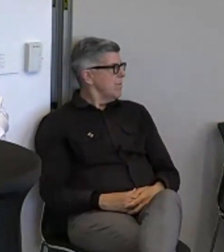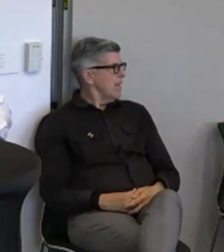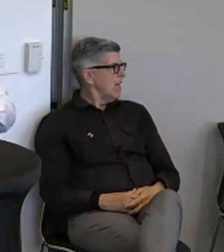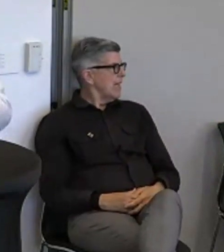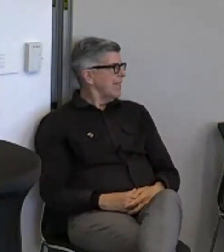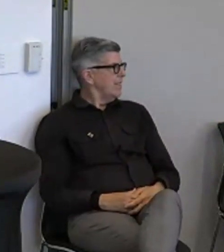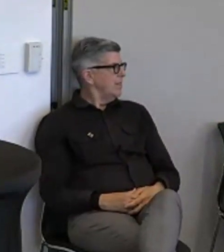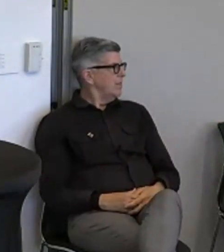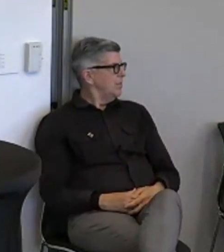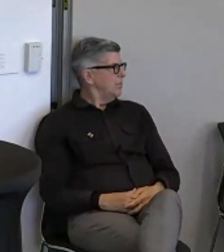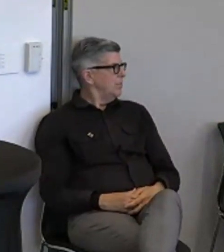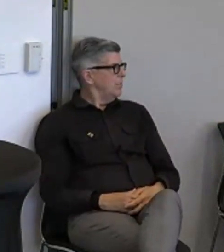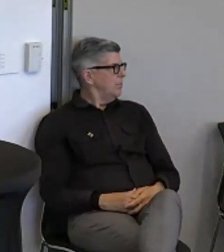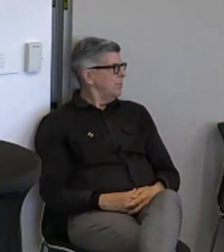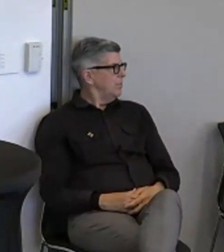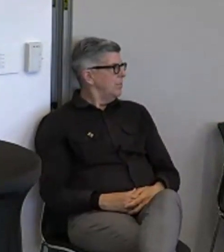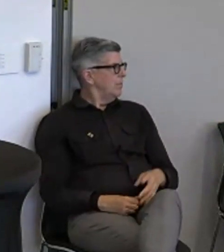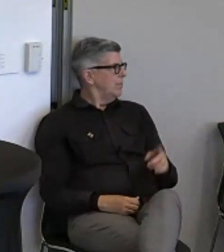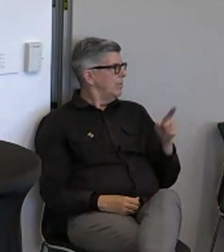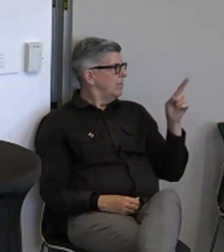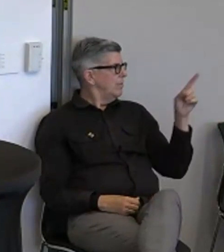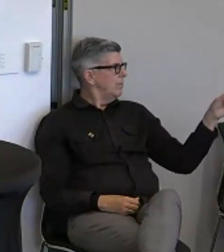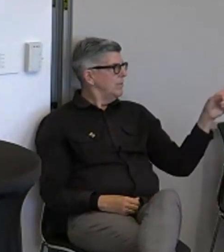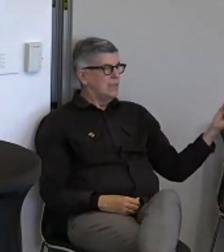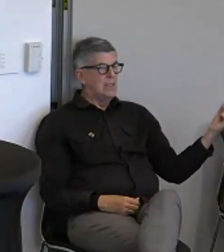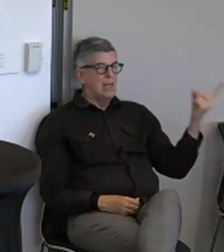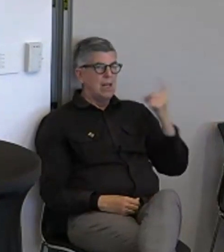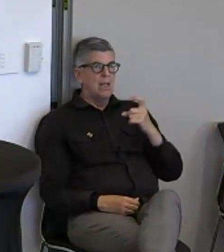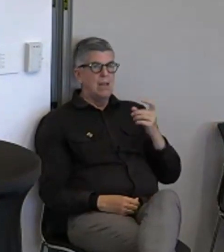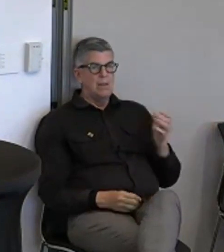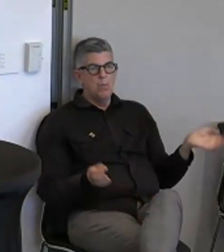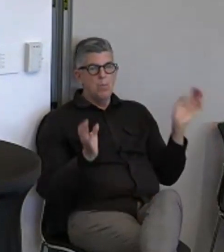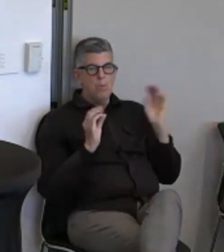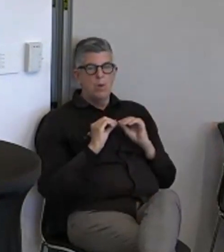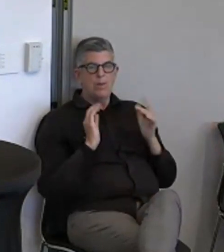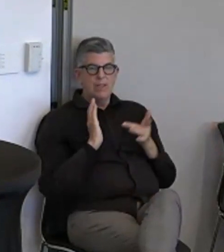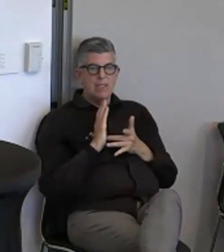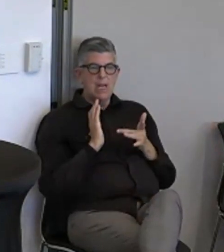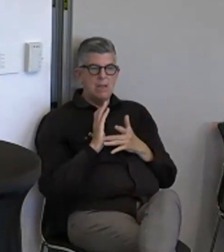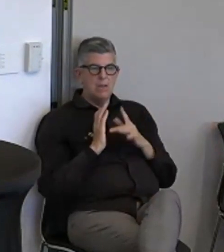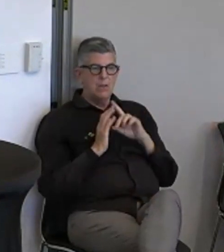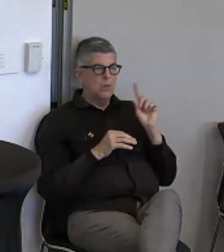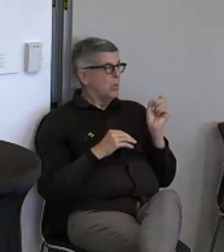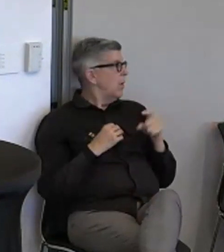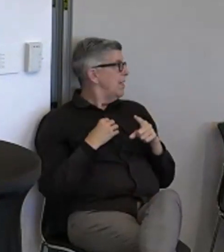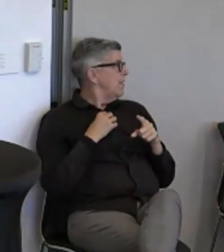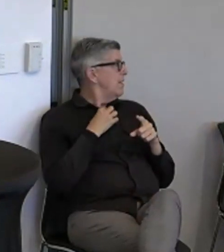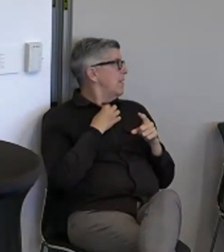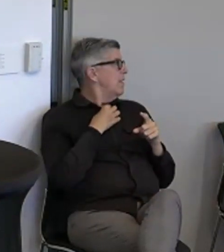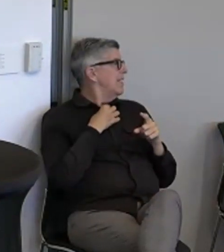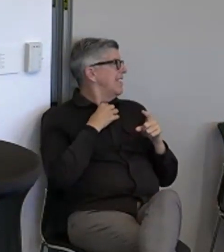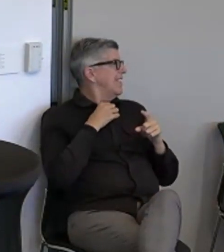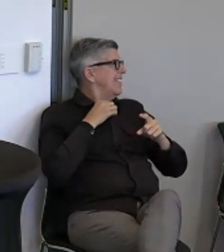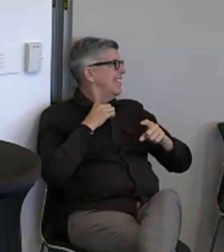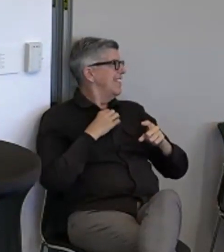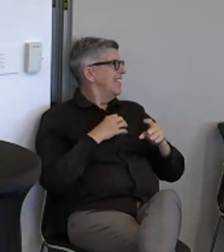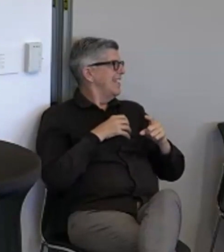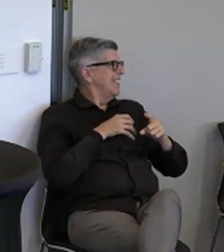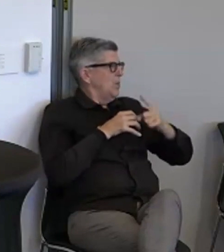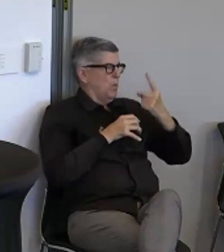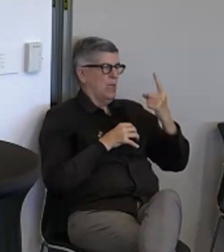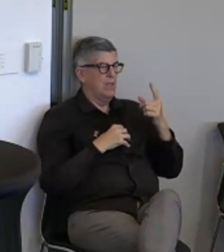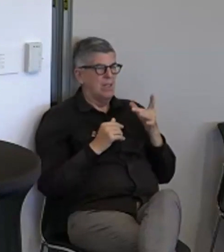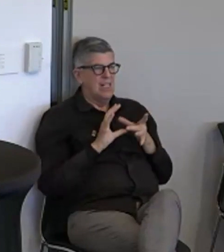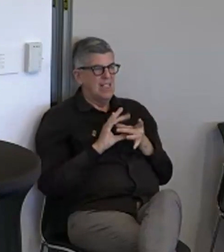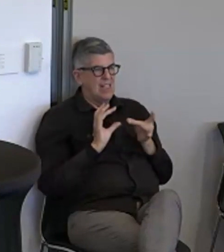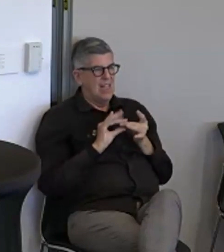I have probably more, I have a more technical question, but can you, two comments. One, I